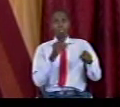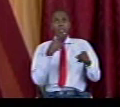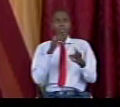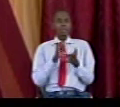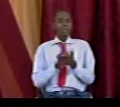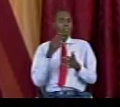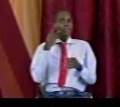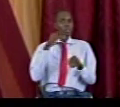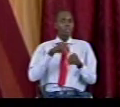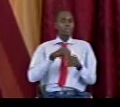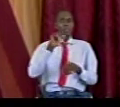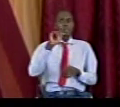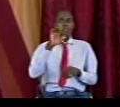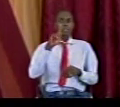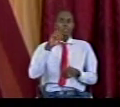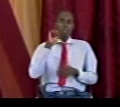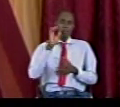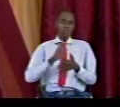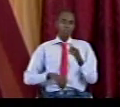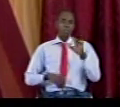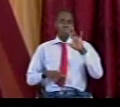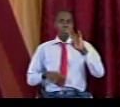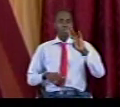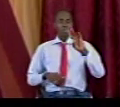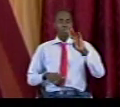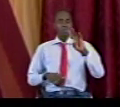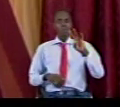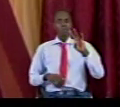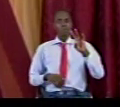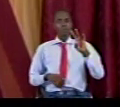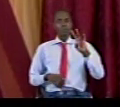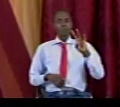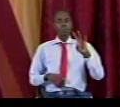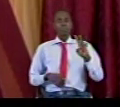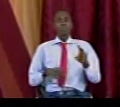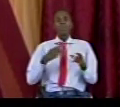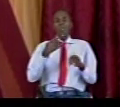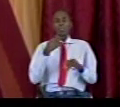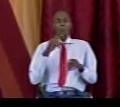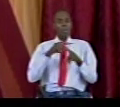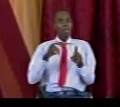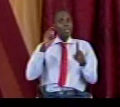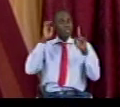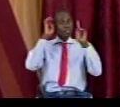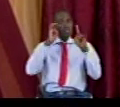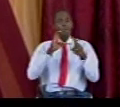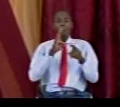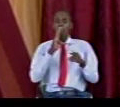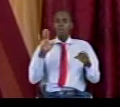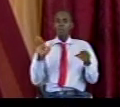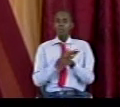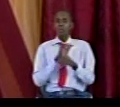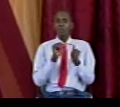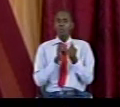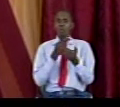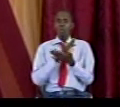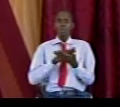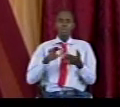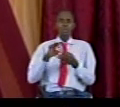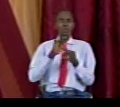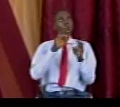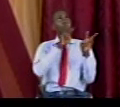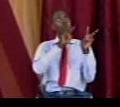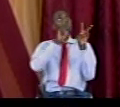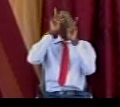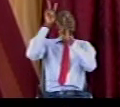chapter 7, verse 55, but he, being full of the Holy Ghost, looked up steadfastly into heaven, and